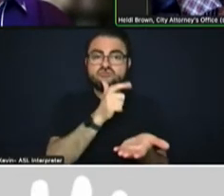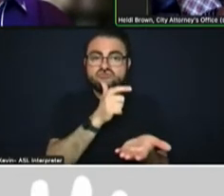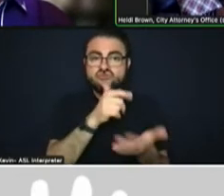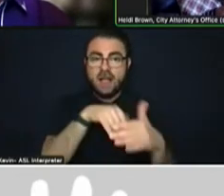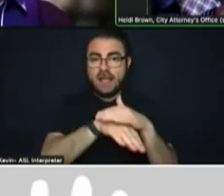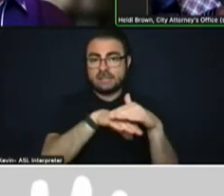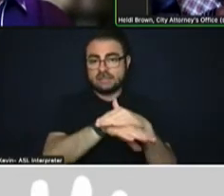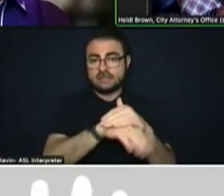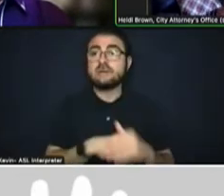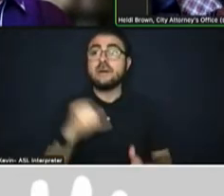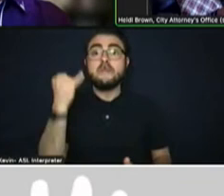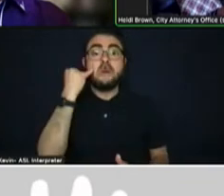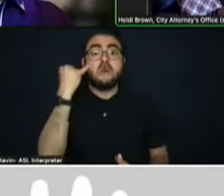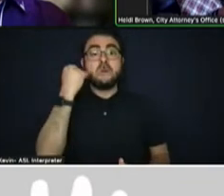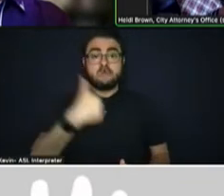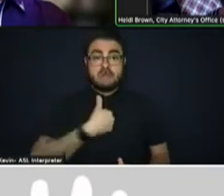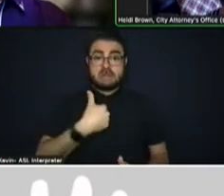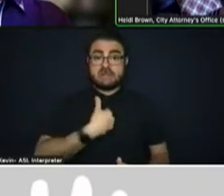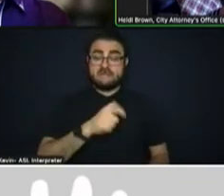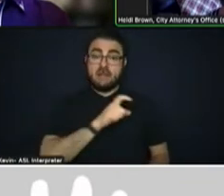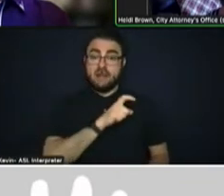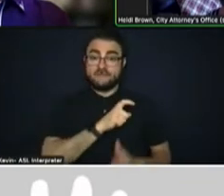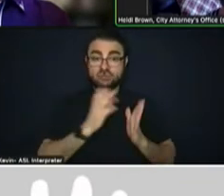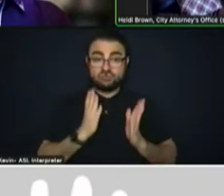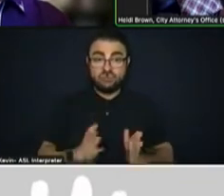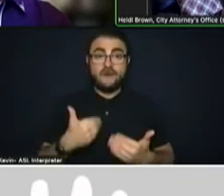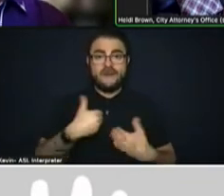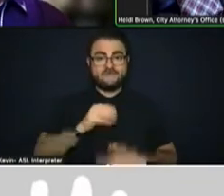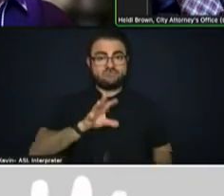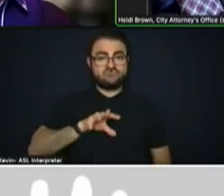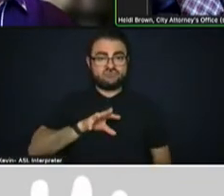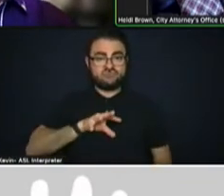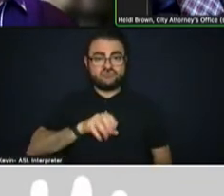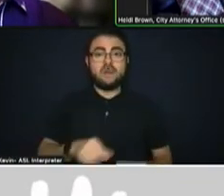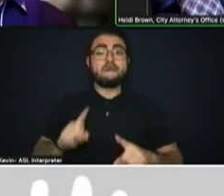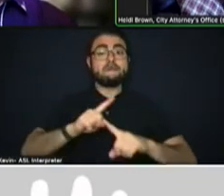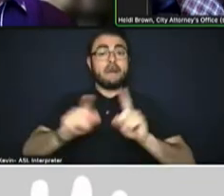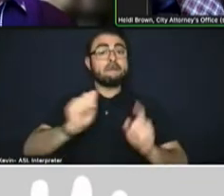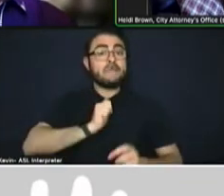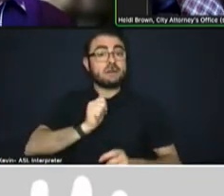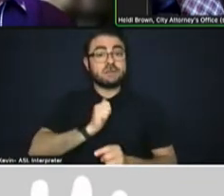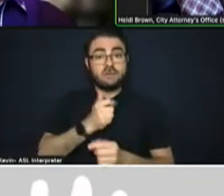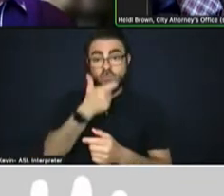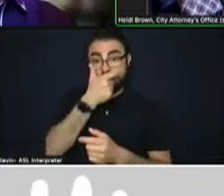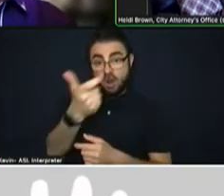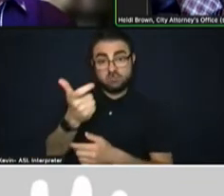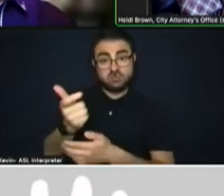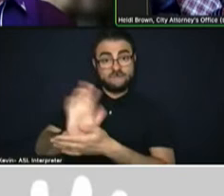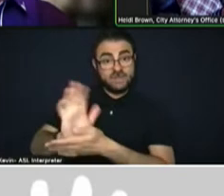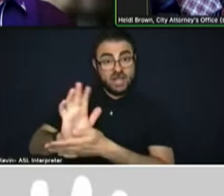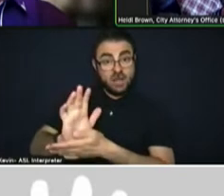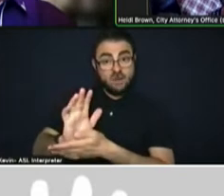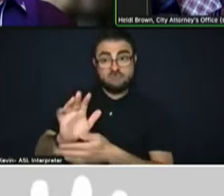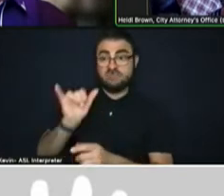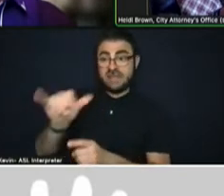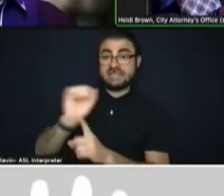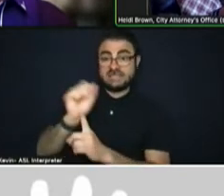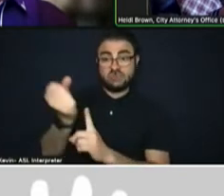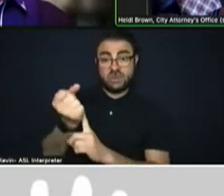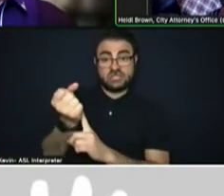let's say I was an officer and I had some body camera footage and I went in to look at my own body camera footage in a situation where I was not allowed